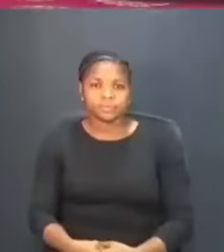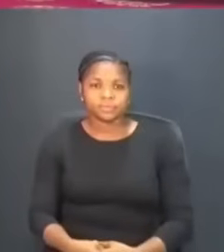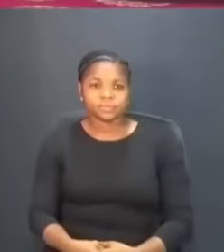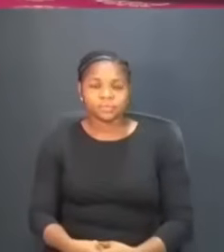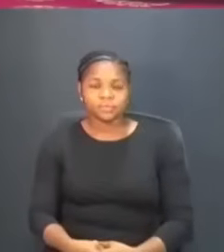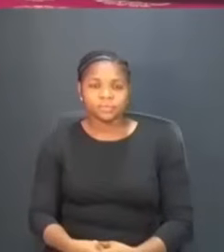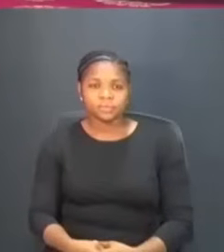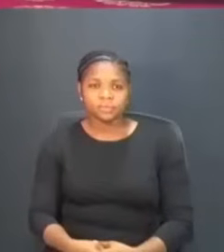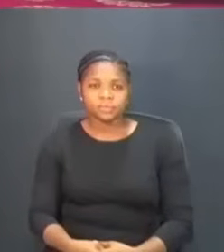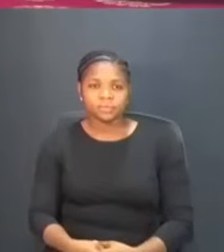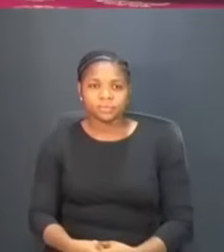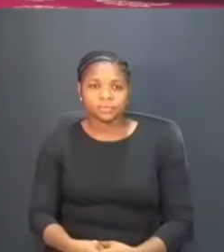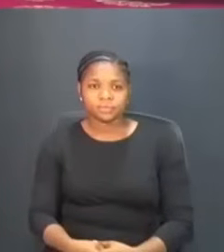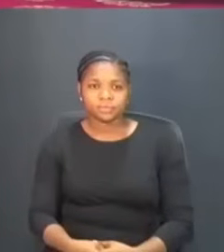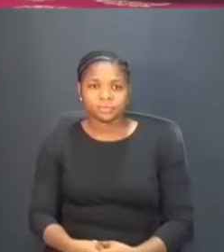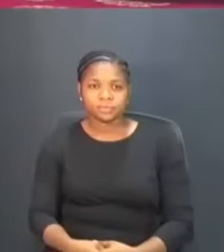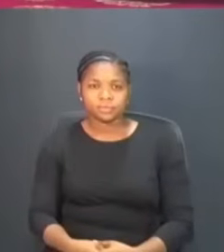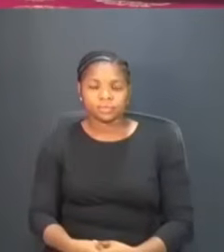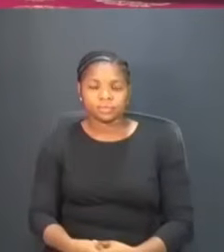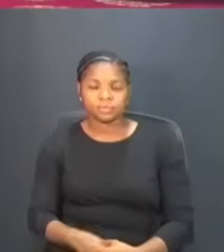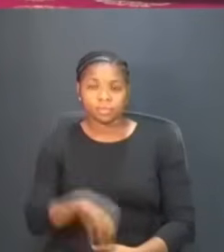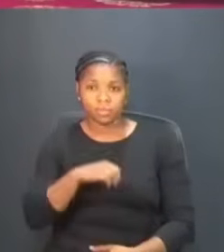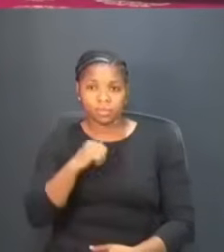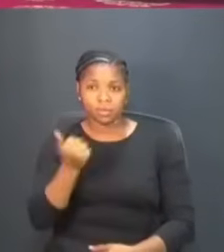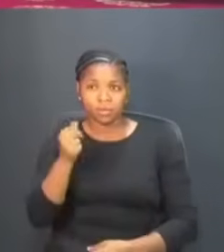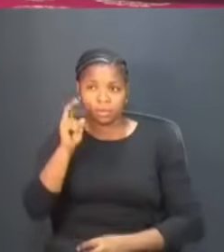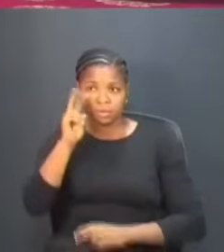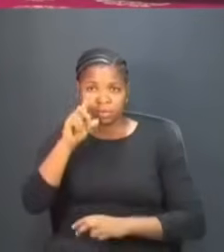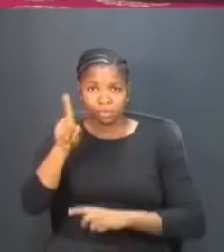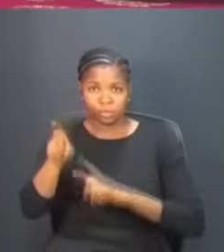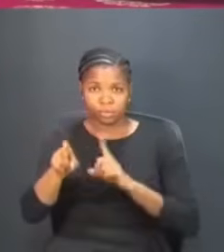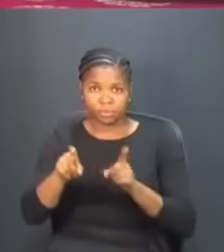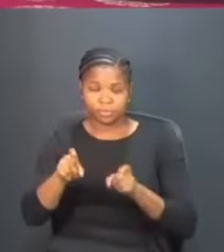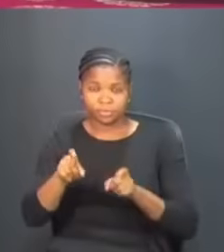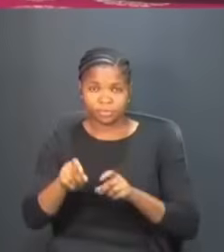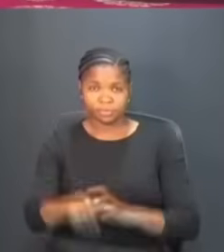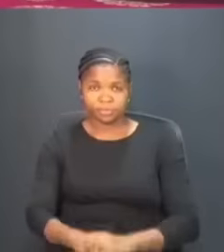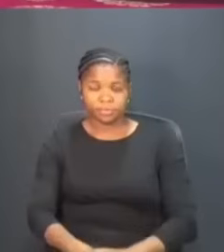Honourable Member, any supplementary question?